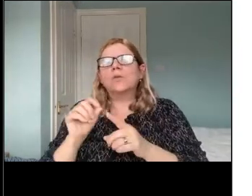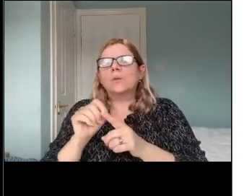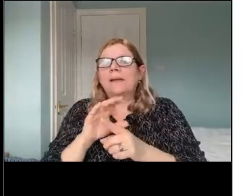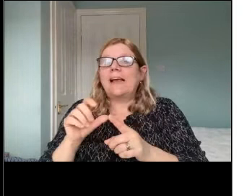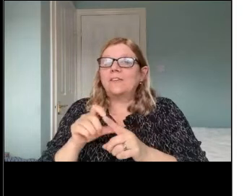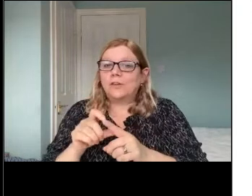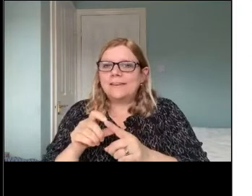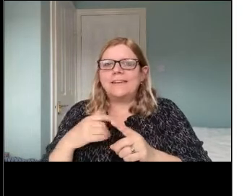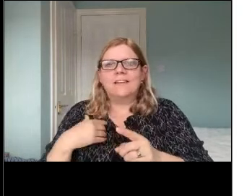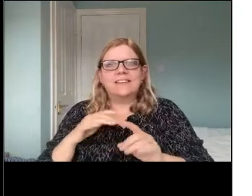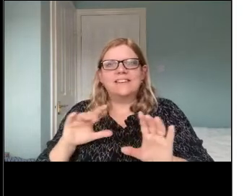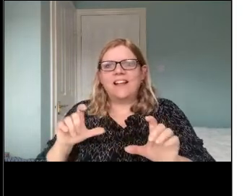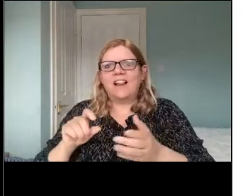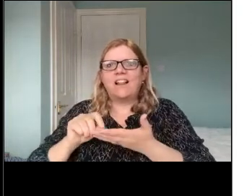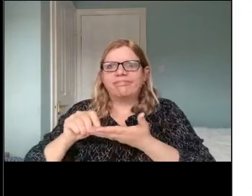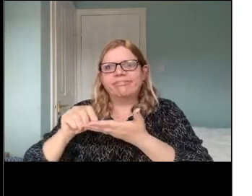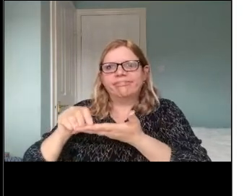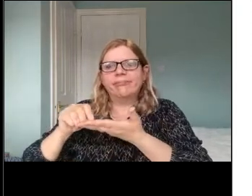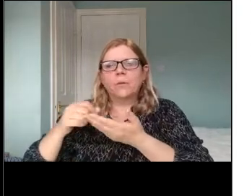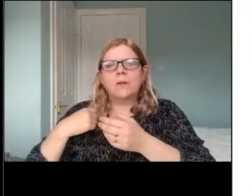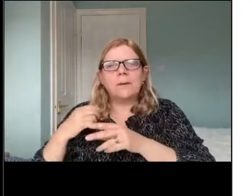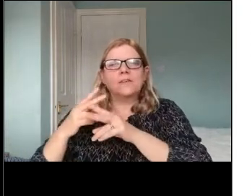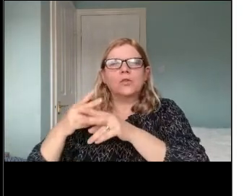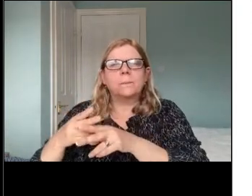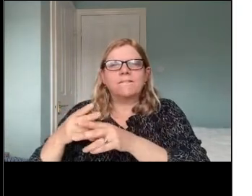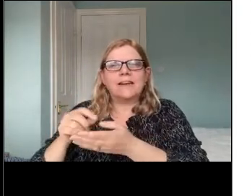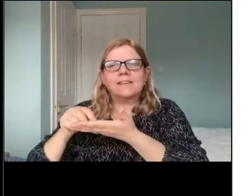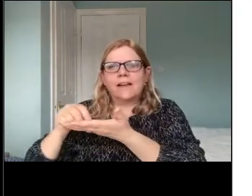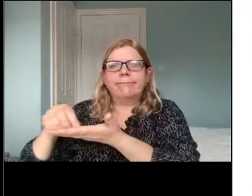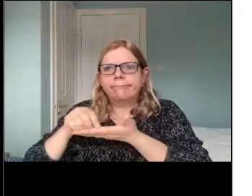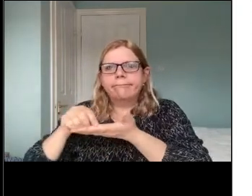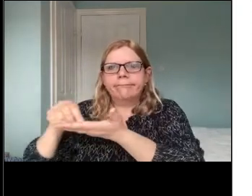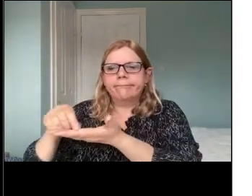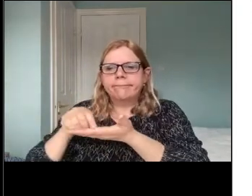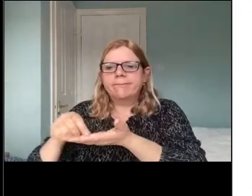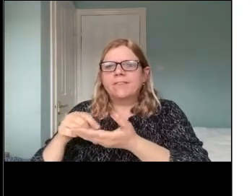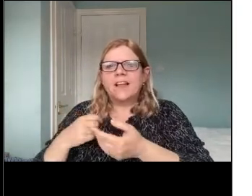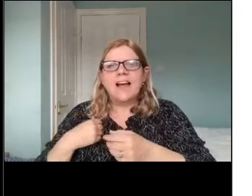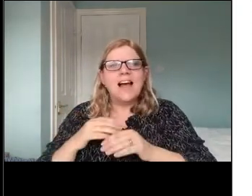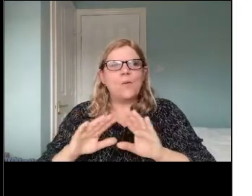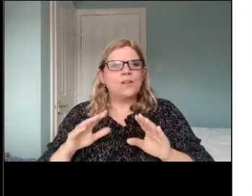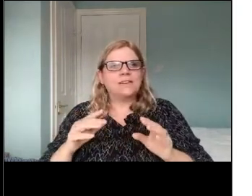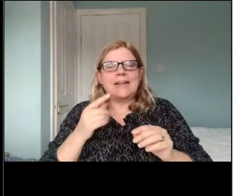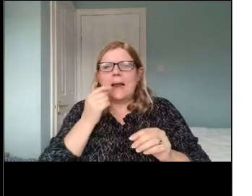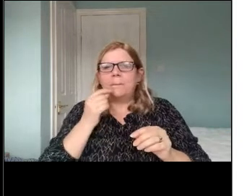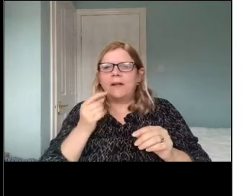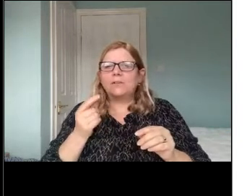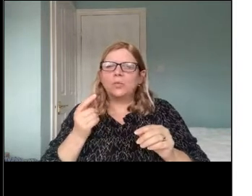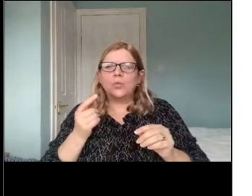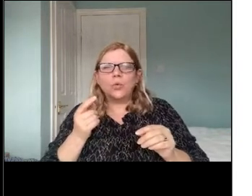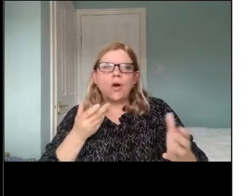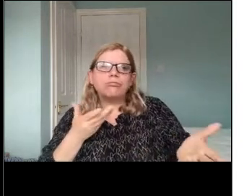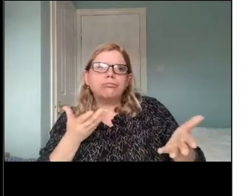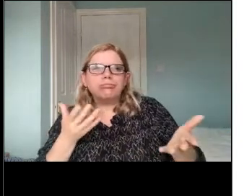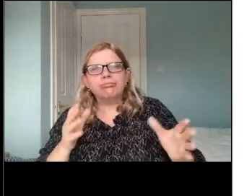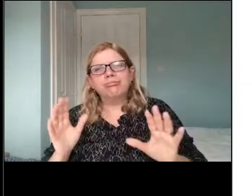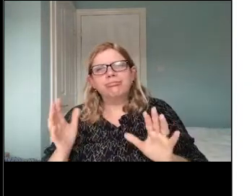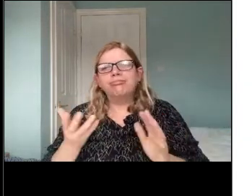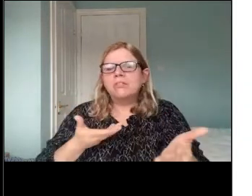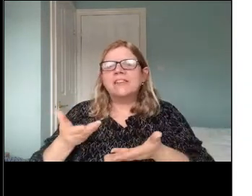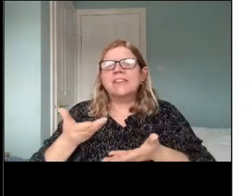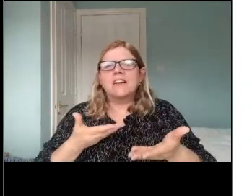chemistry. Doing the PhD, I again had to rely on notes. So my supervisor and I would write notes to each other. I